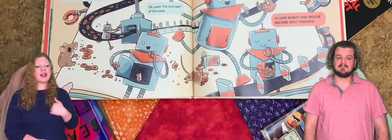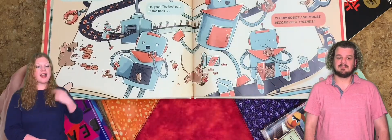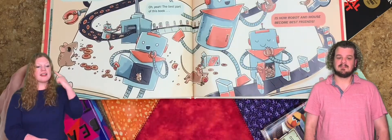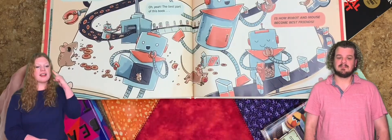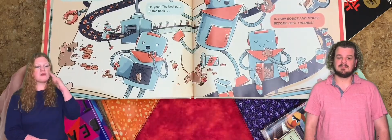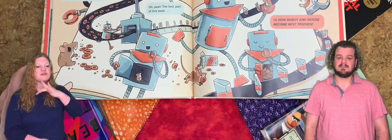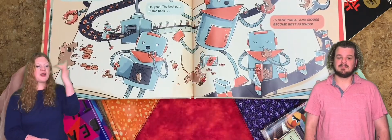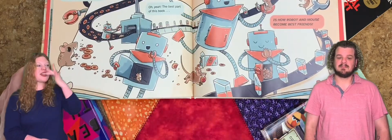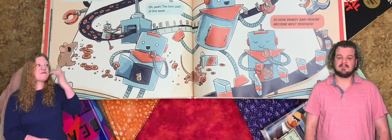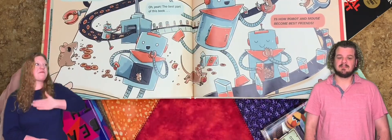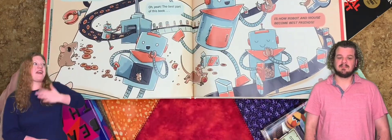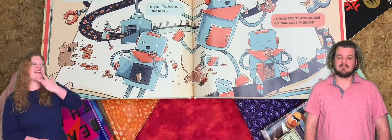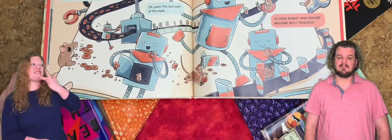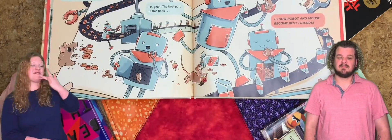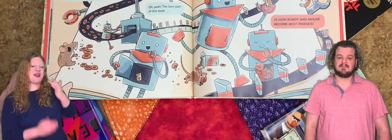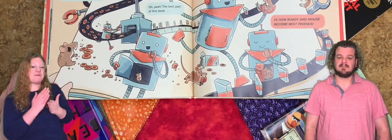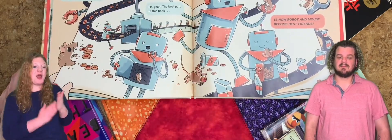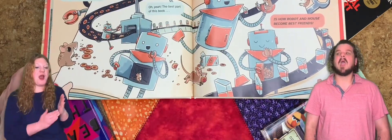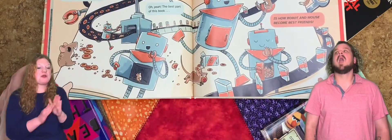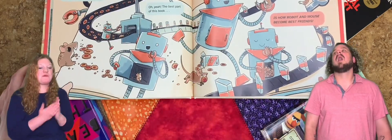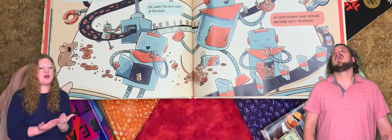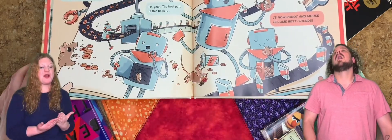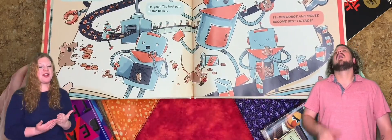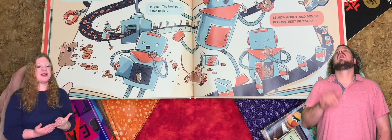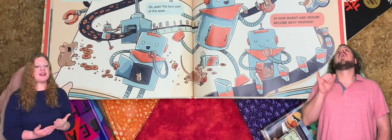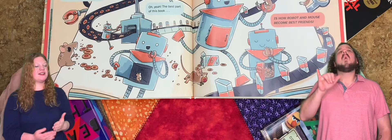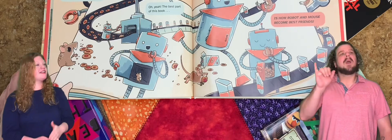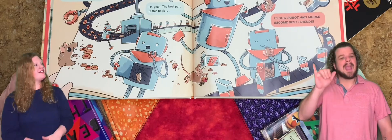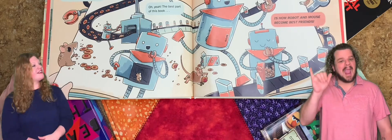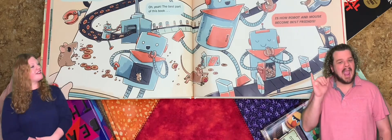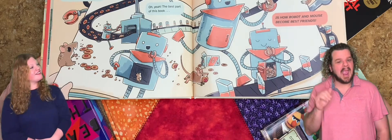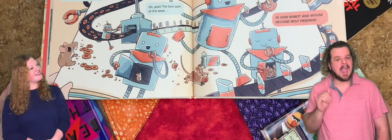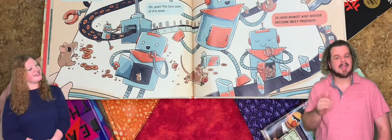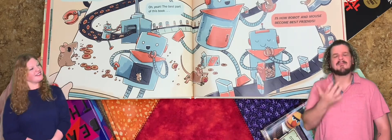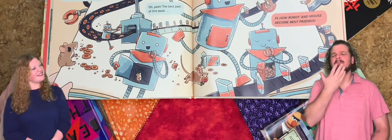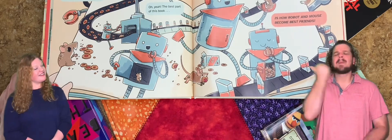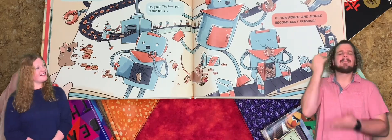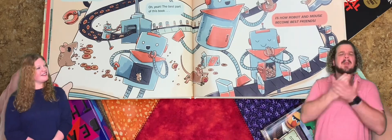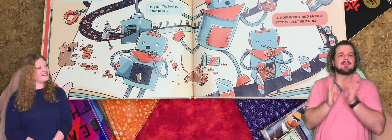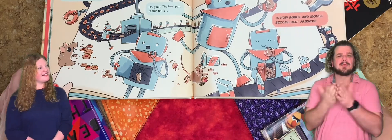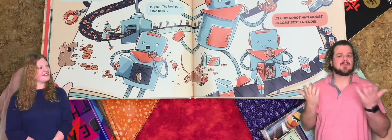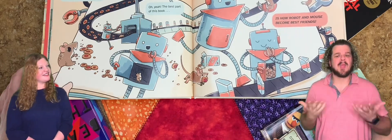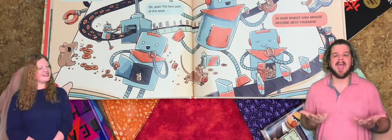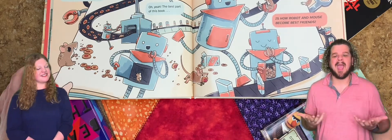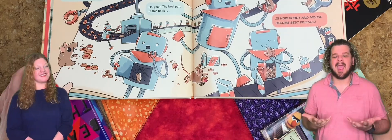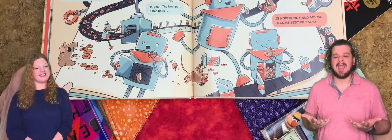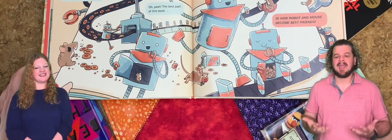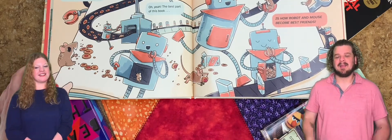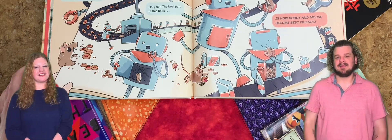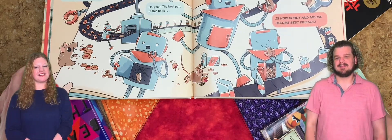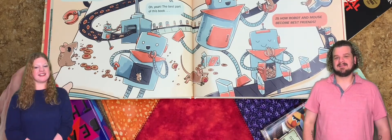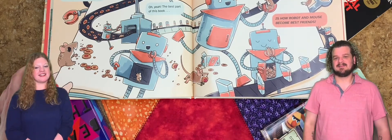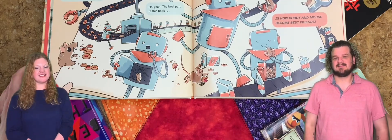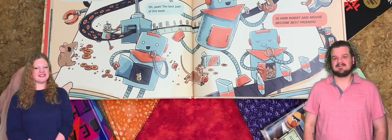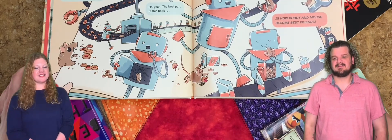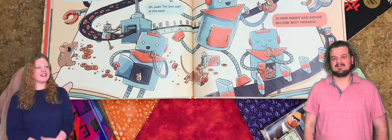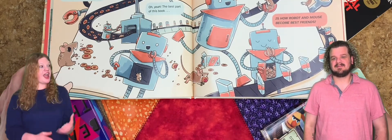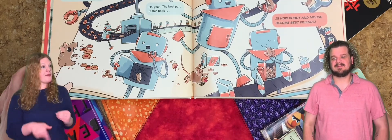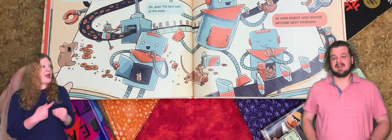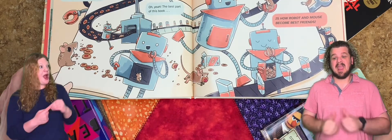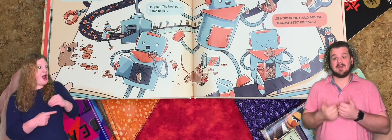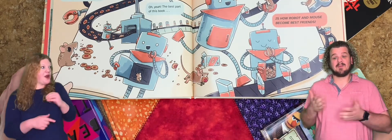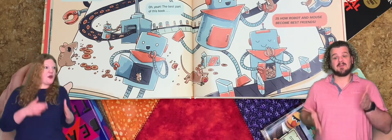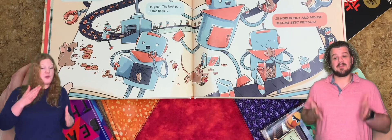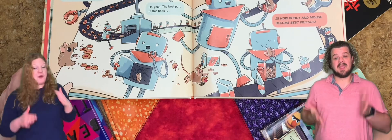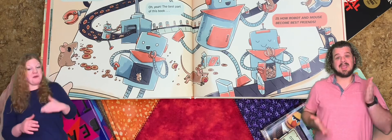I think I was forgetting my favorite part of this book. Oh yeah, the best part of this book is